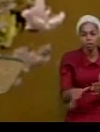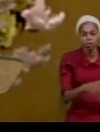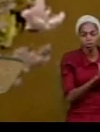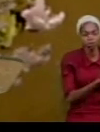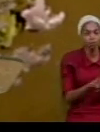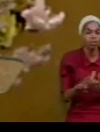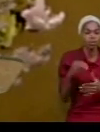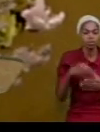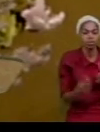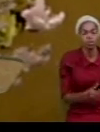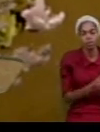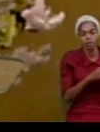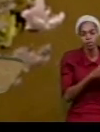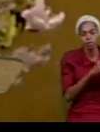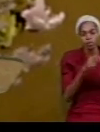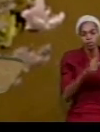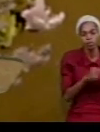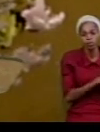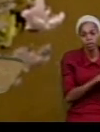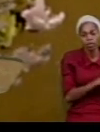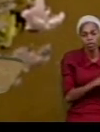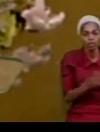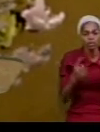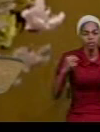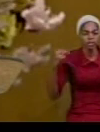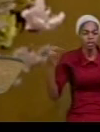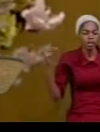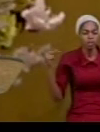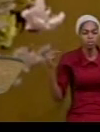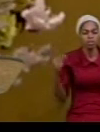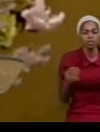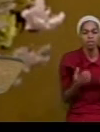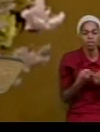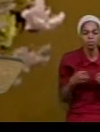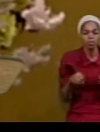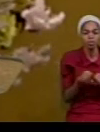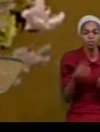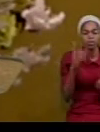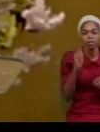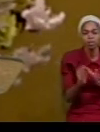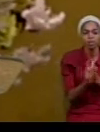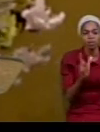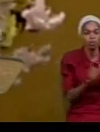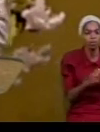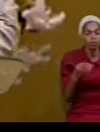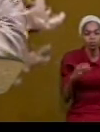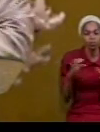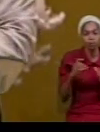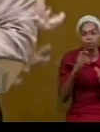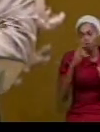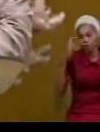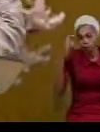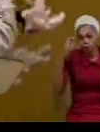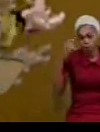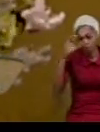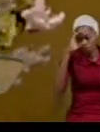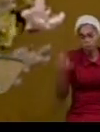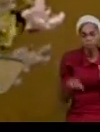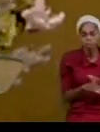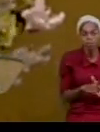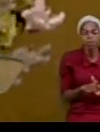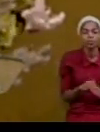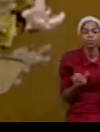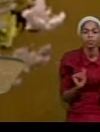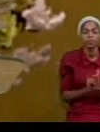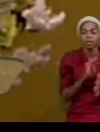the enmity, even the law of commandments, contained in ordinances, for to make in himself of twain one